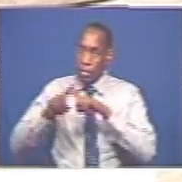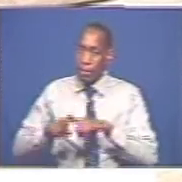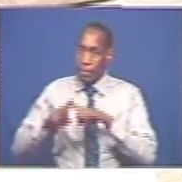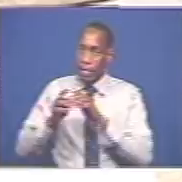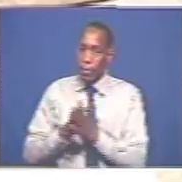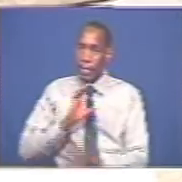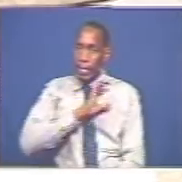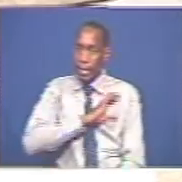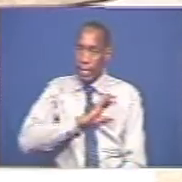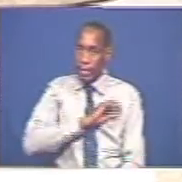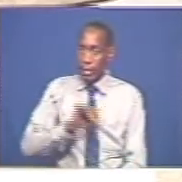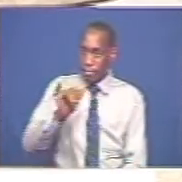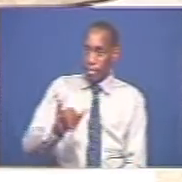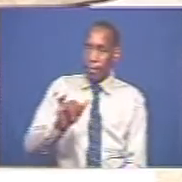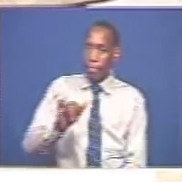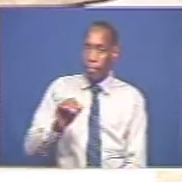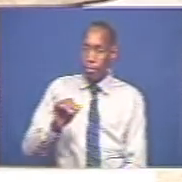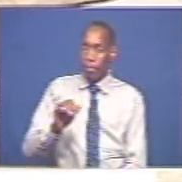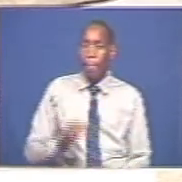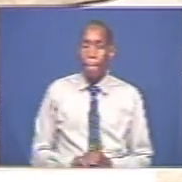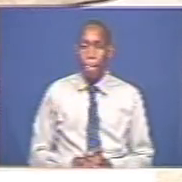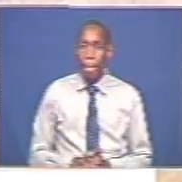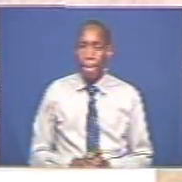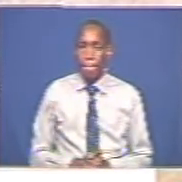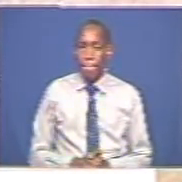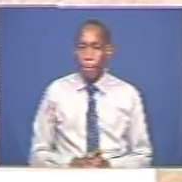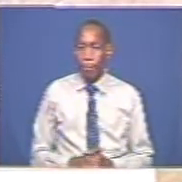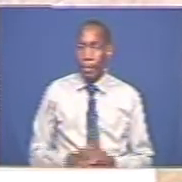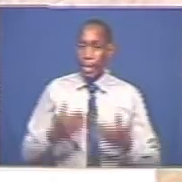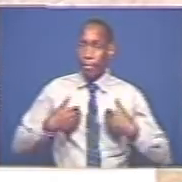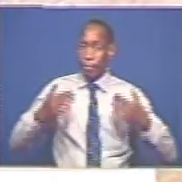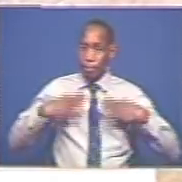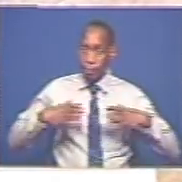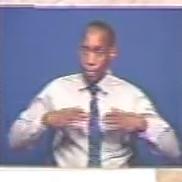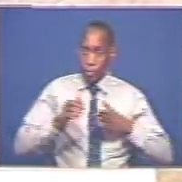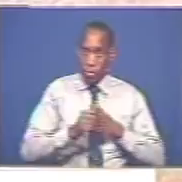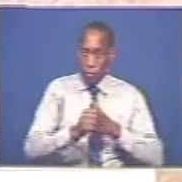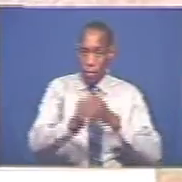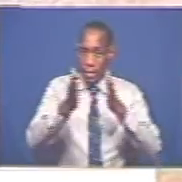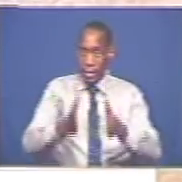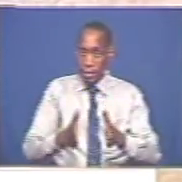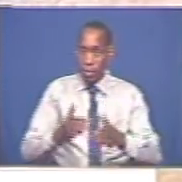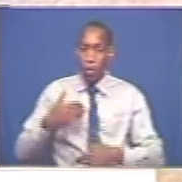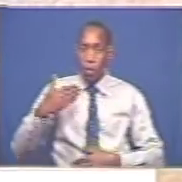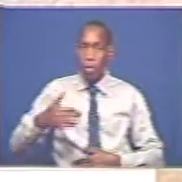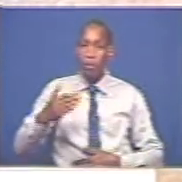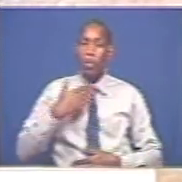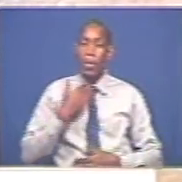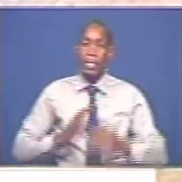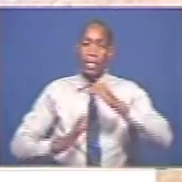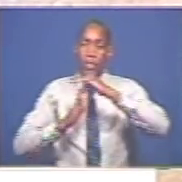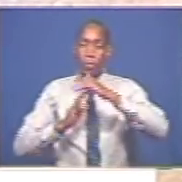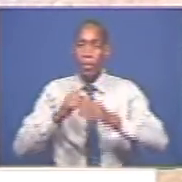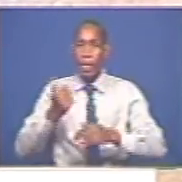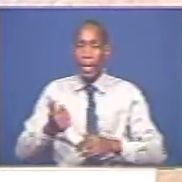character or your personality type. Because, you know, there are people who are leaders, they always want to be on top, but there are people who always want